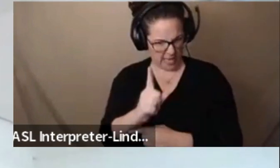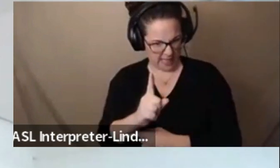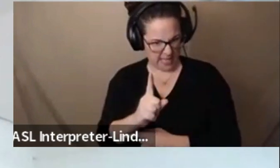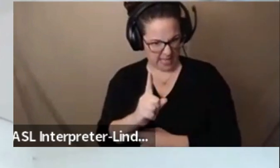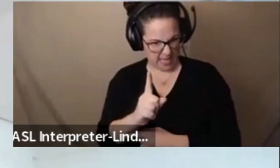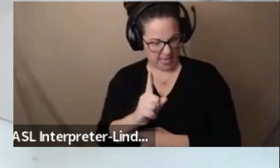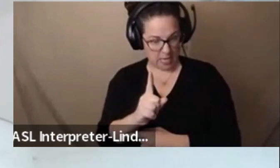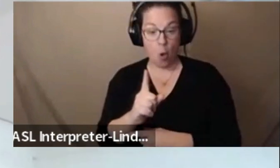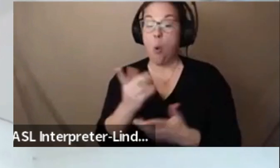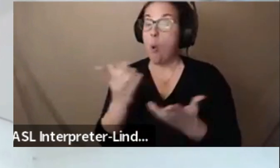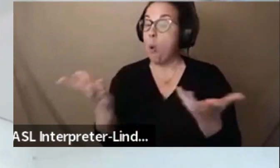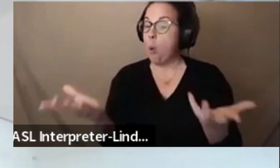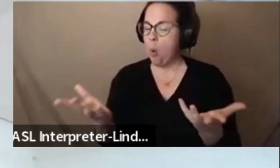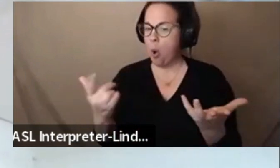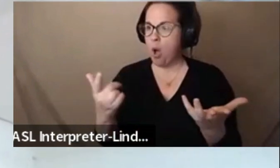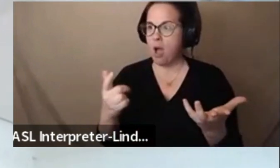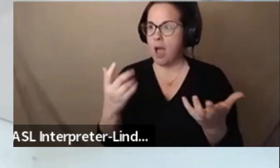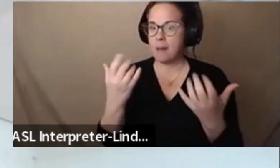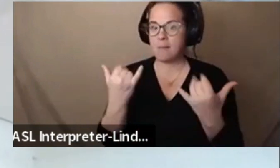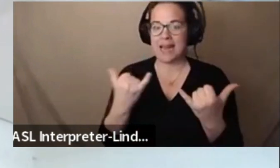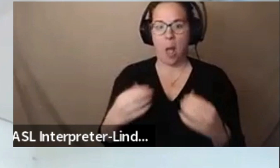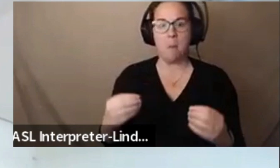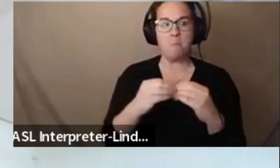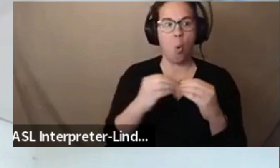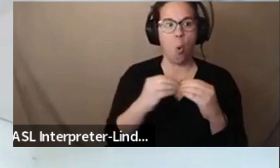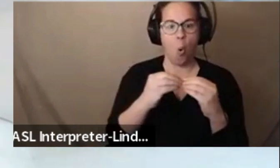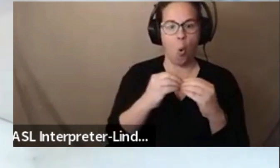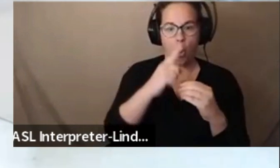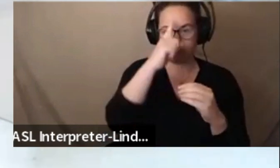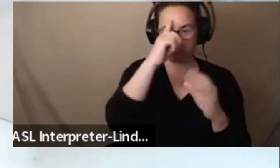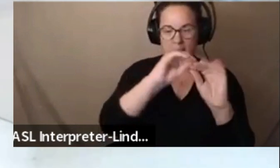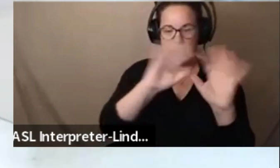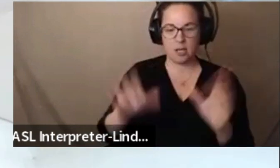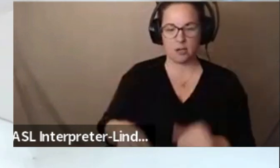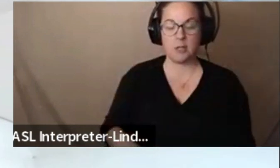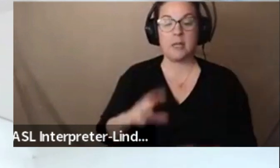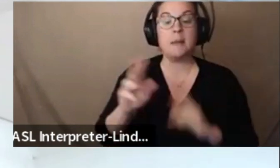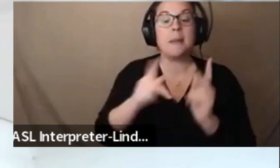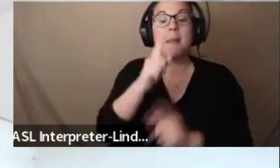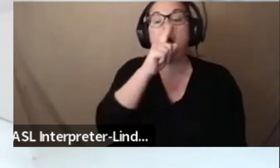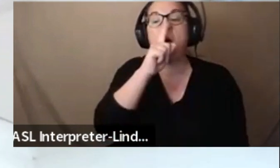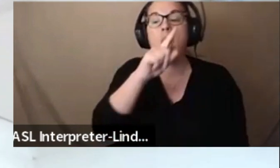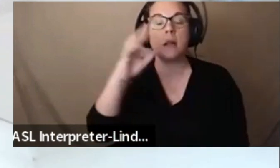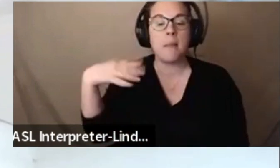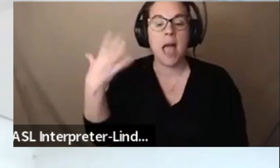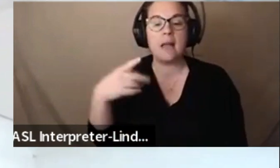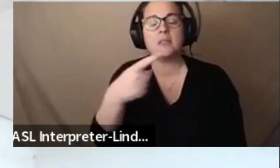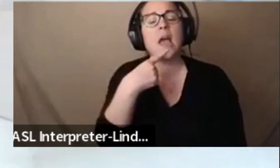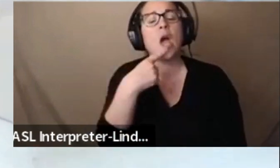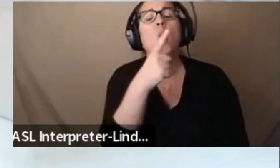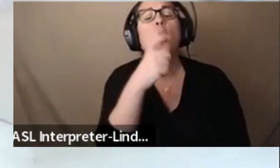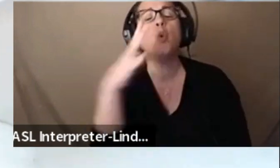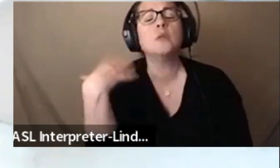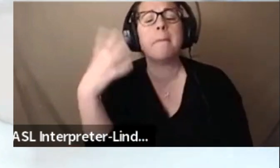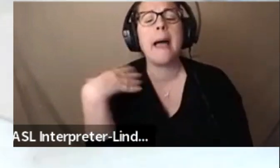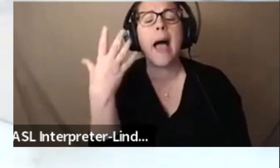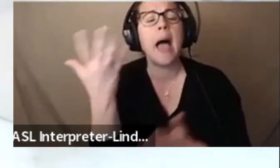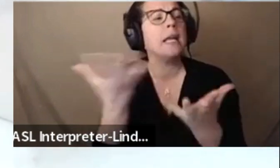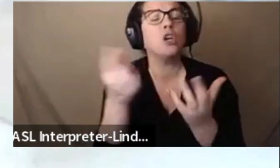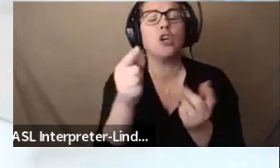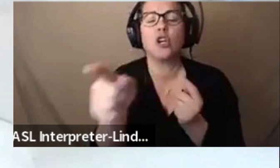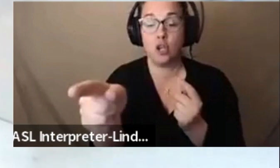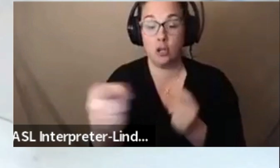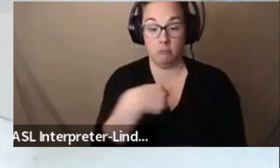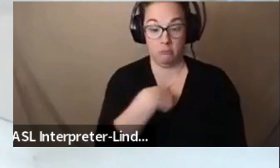madness? Is this clarity? Often people who are mad say to us, or pretending to be mad, will say to the other